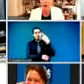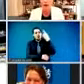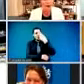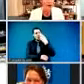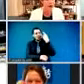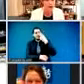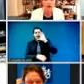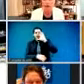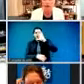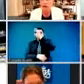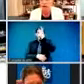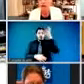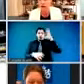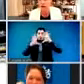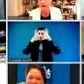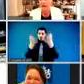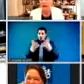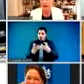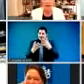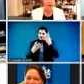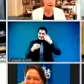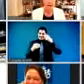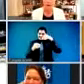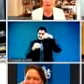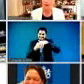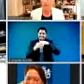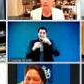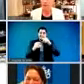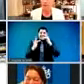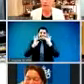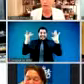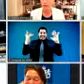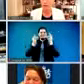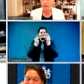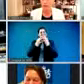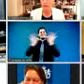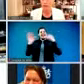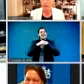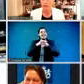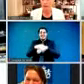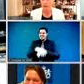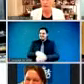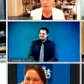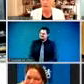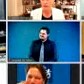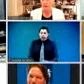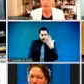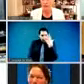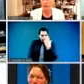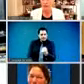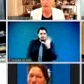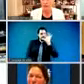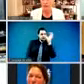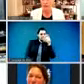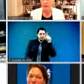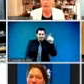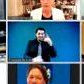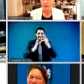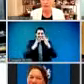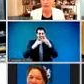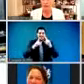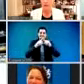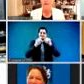the other countries to assure this. Yeah, it's a very good question. Actually, I've been posted as an ambassador in